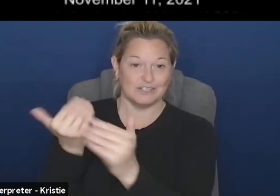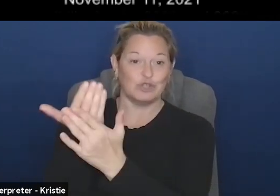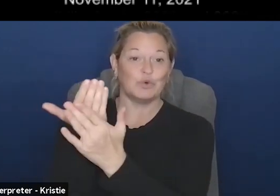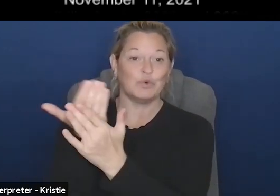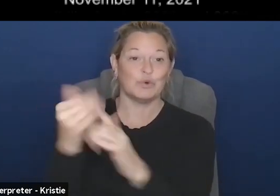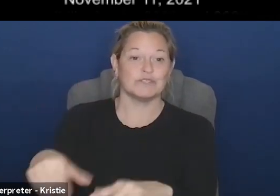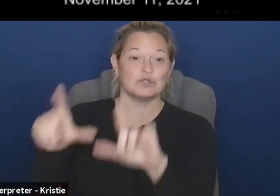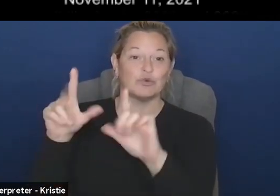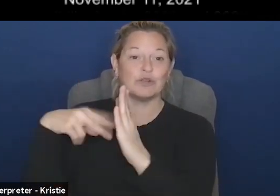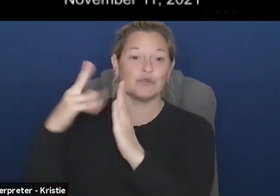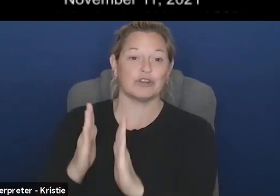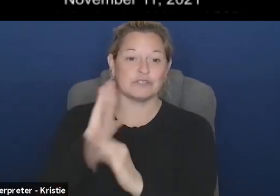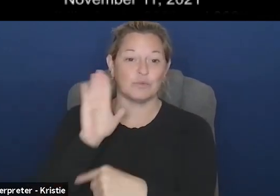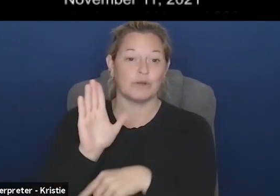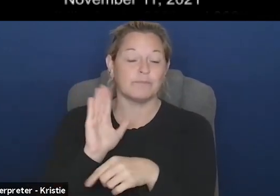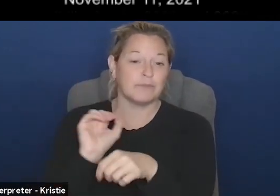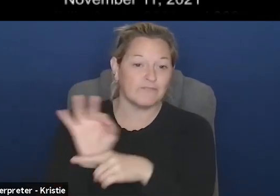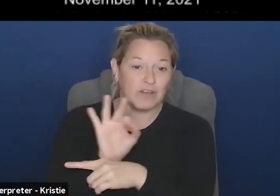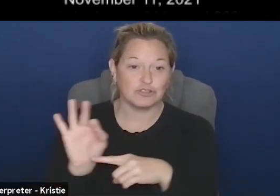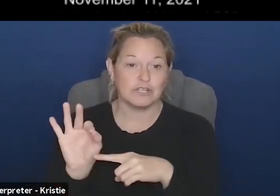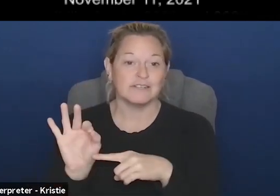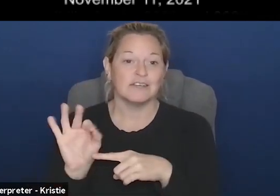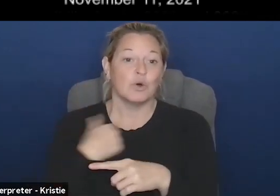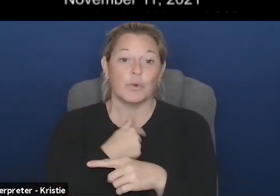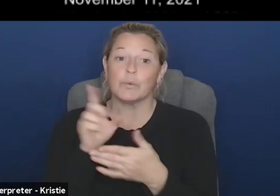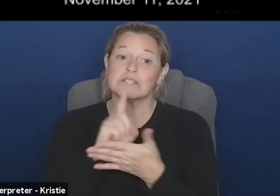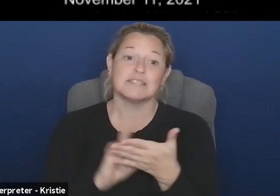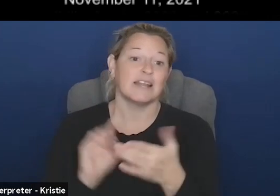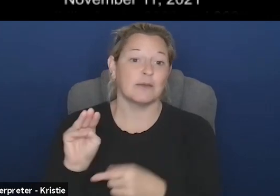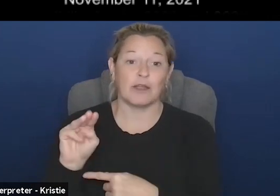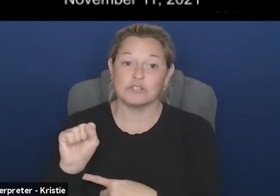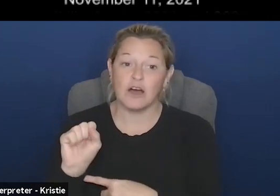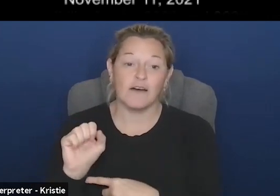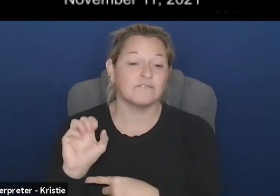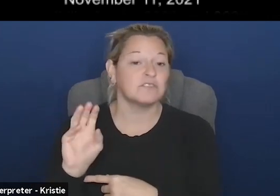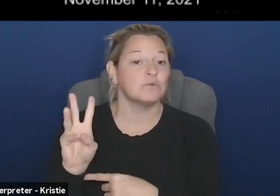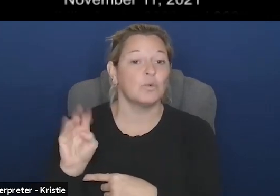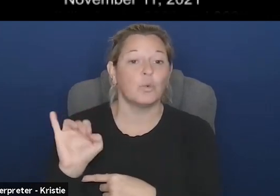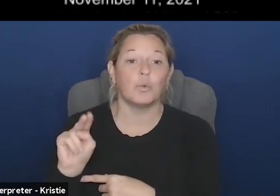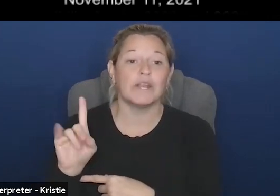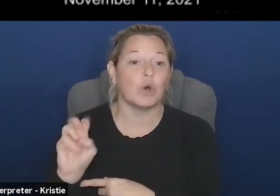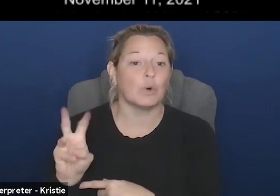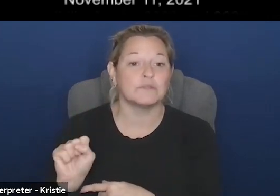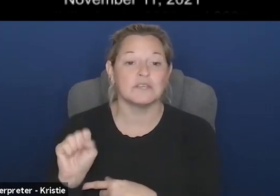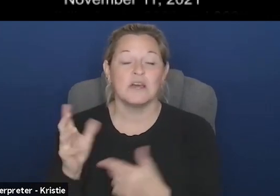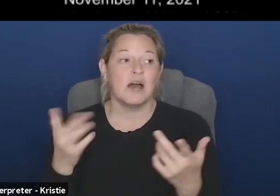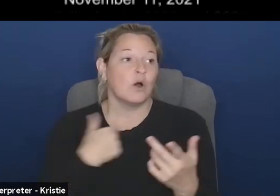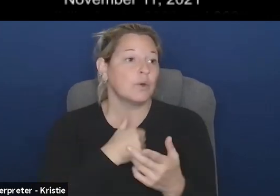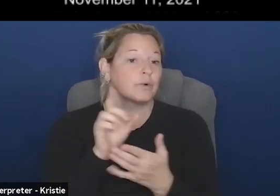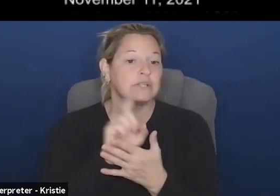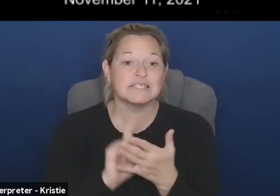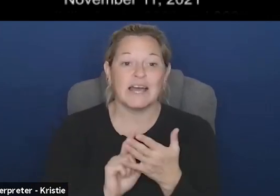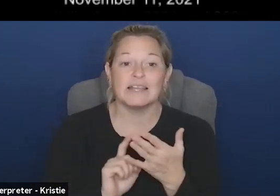time, Microsoft Windows was coming out. We were designing Outspoken for Microsoft Windows, and so part of what I was